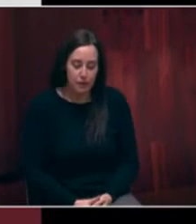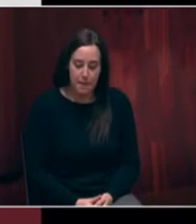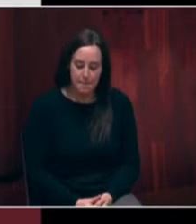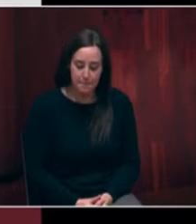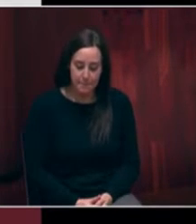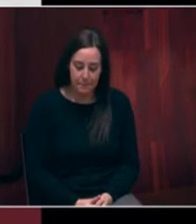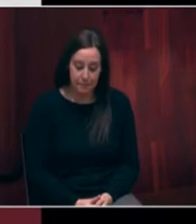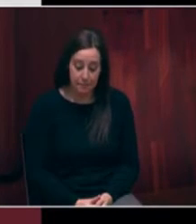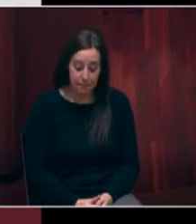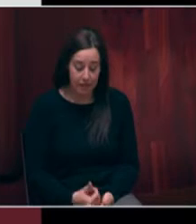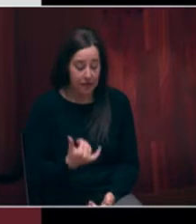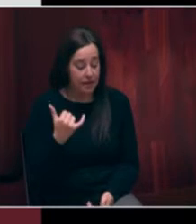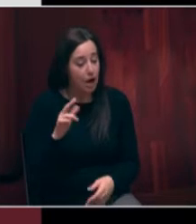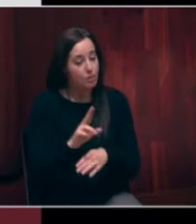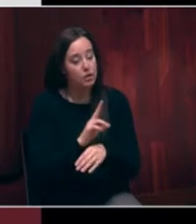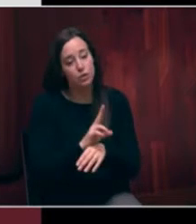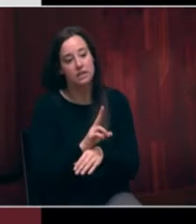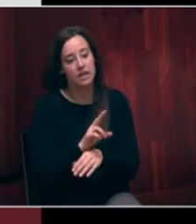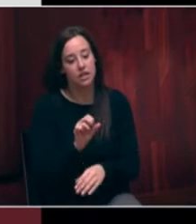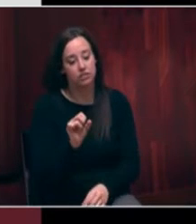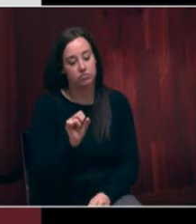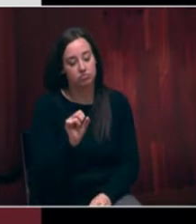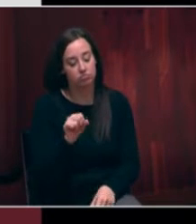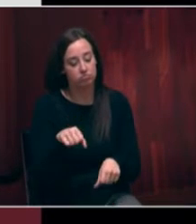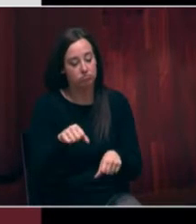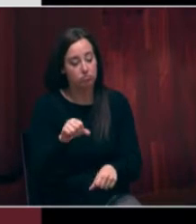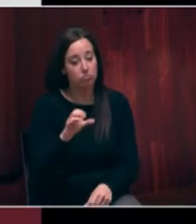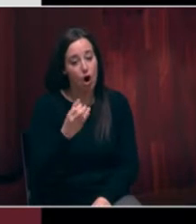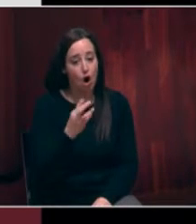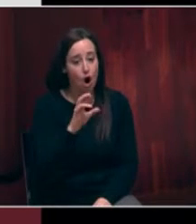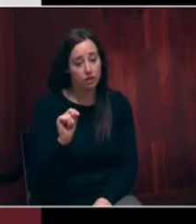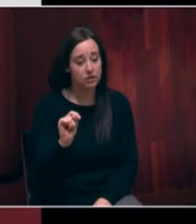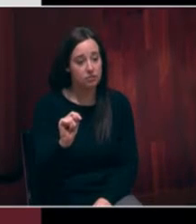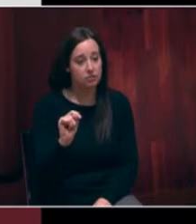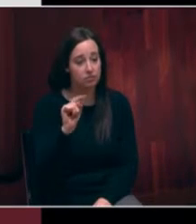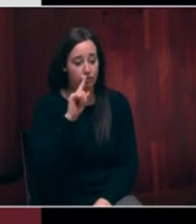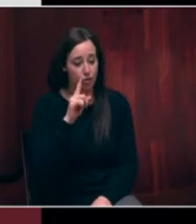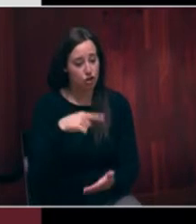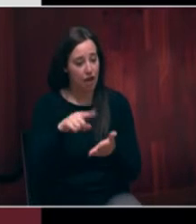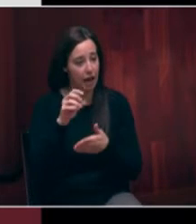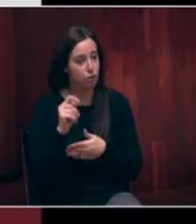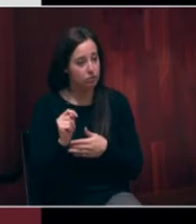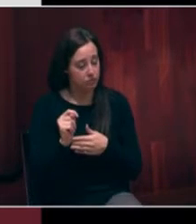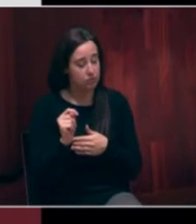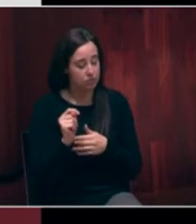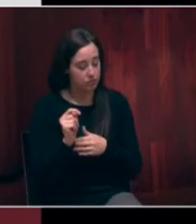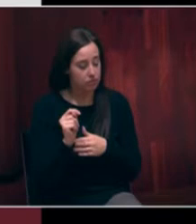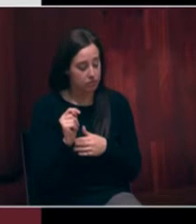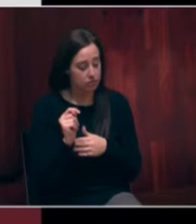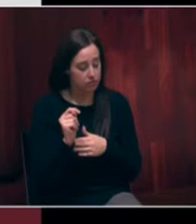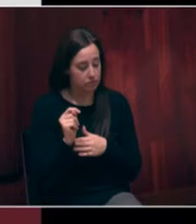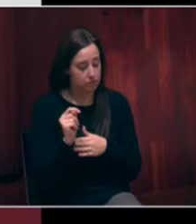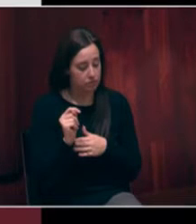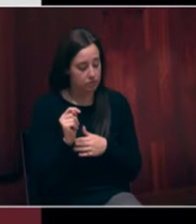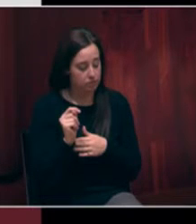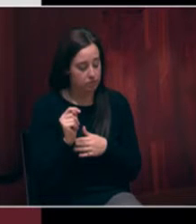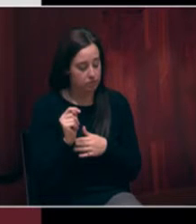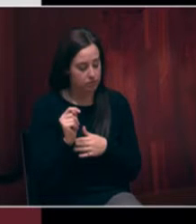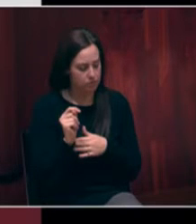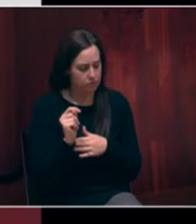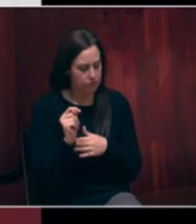cart for you to check out, period. In its current configuration, the only option you'll have, you see, is to choose invoice. In